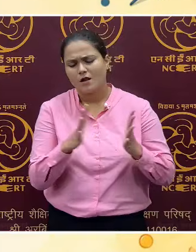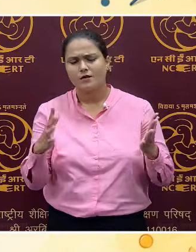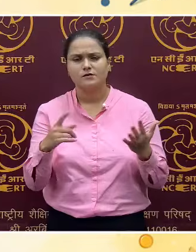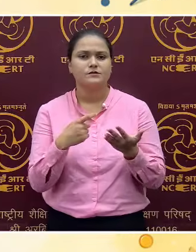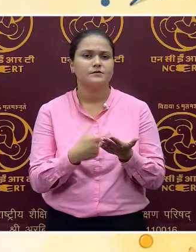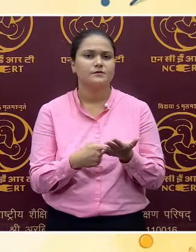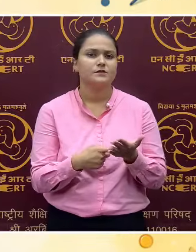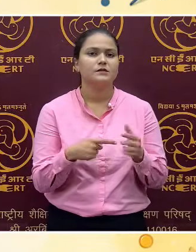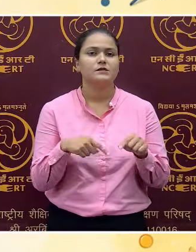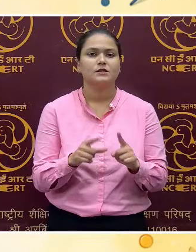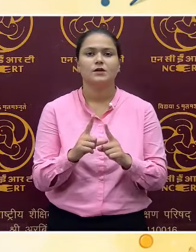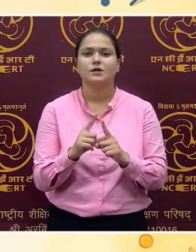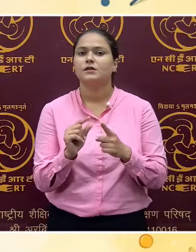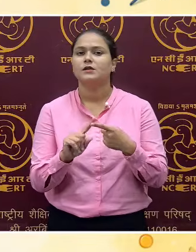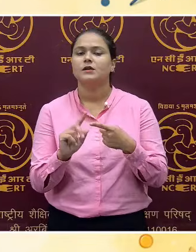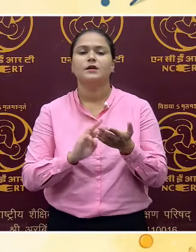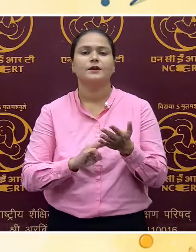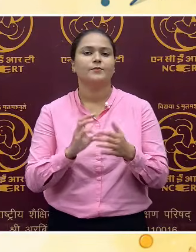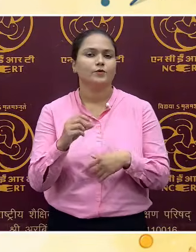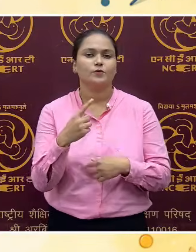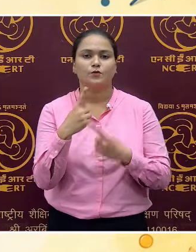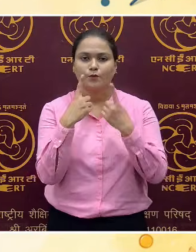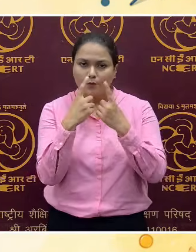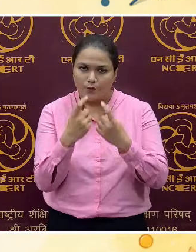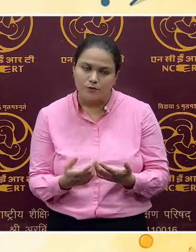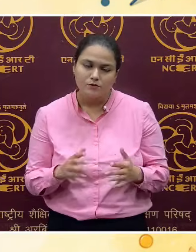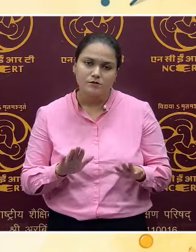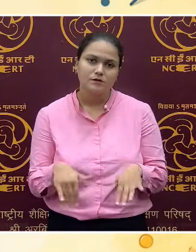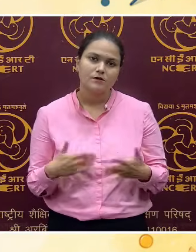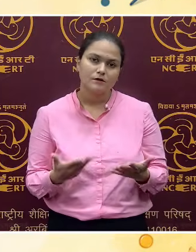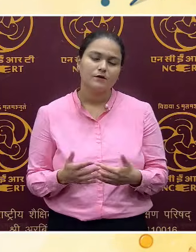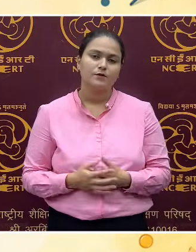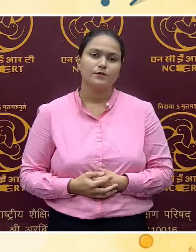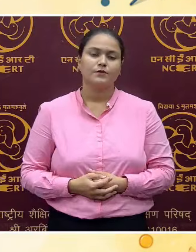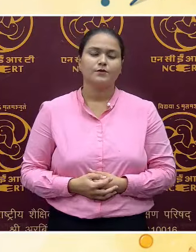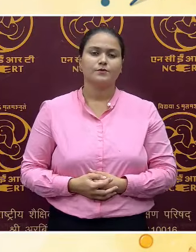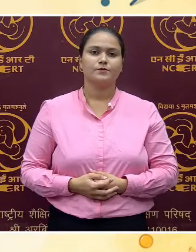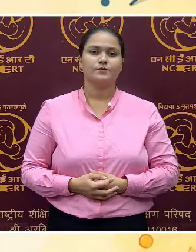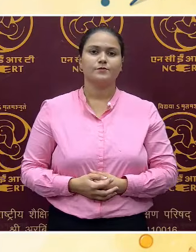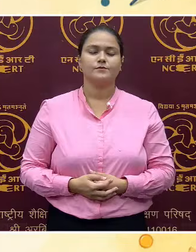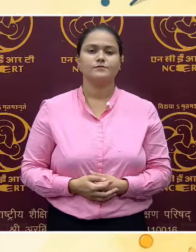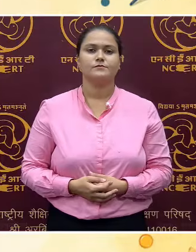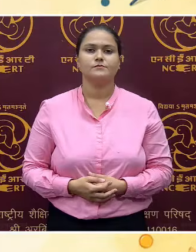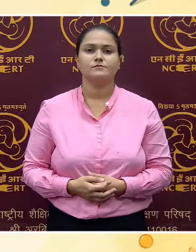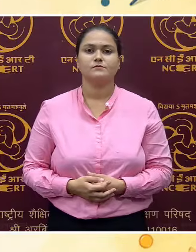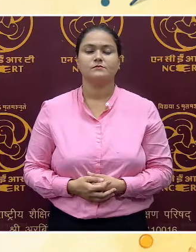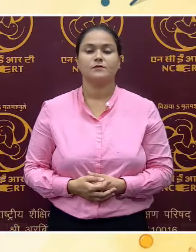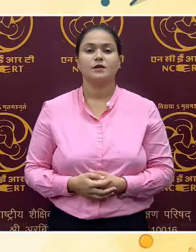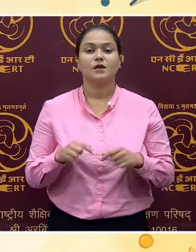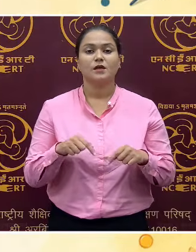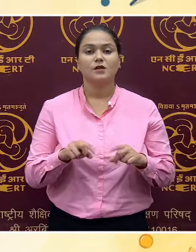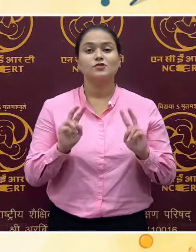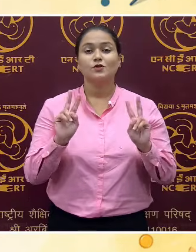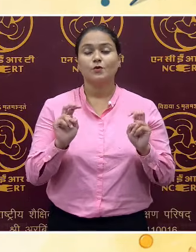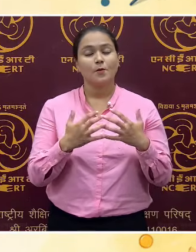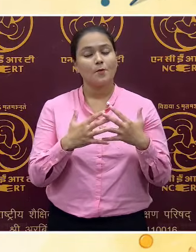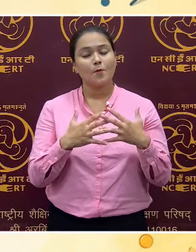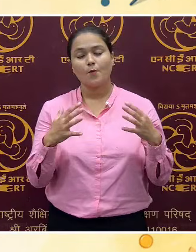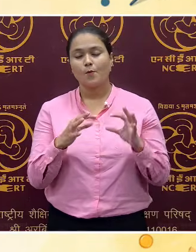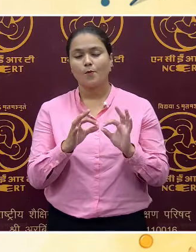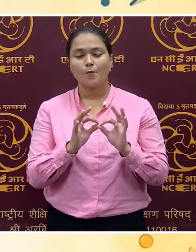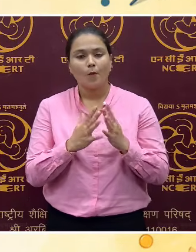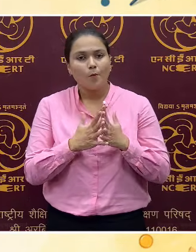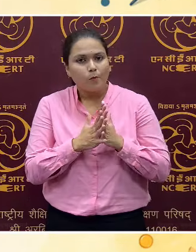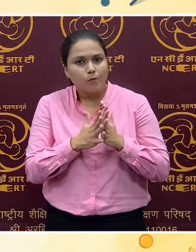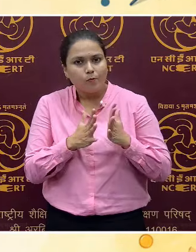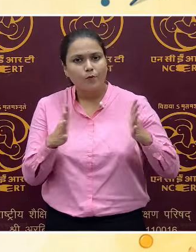the simulation, otherwise it is a vast topic. We can spend half an hour just talking